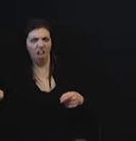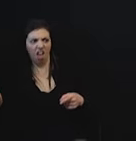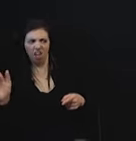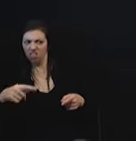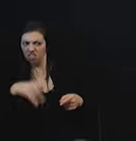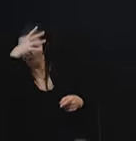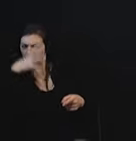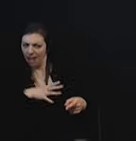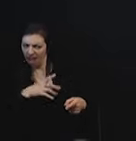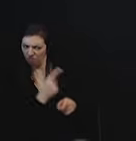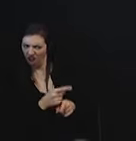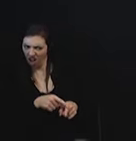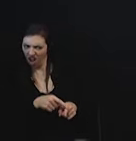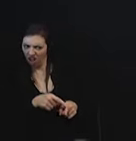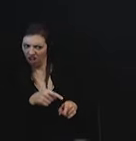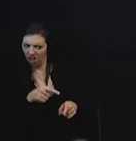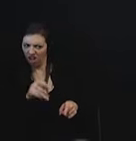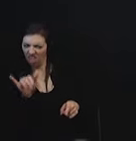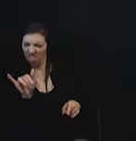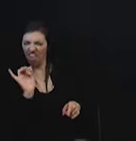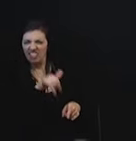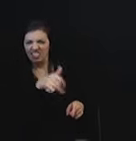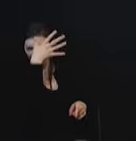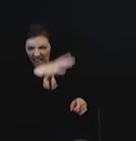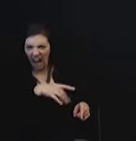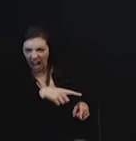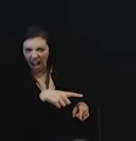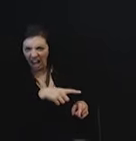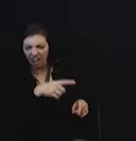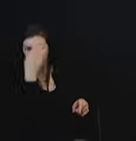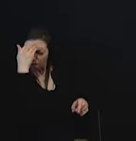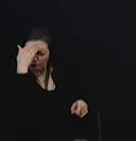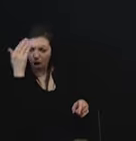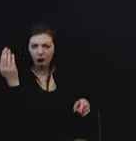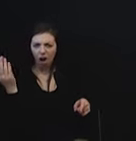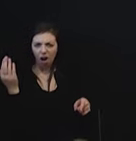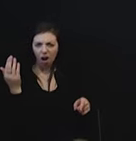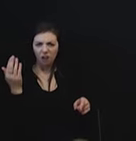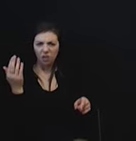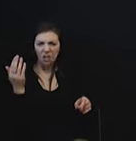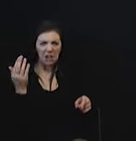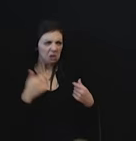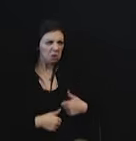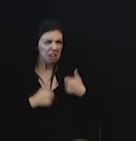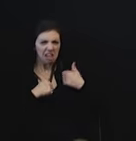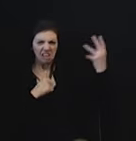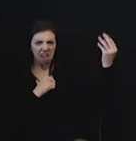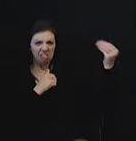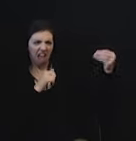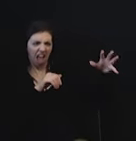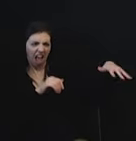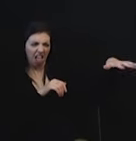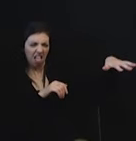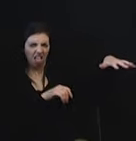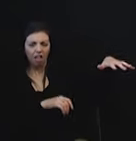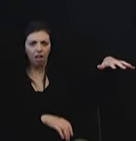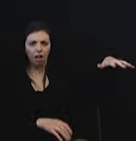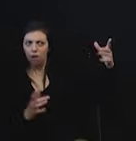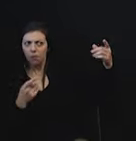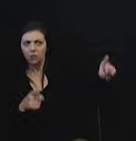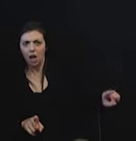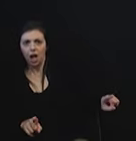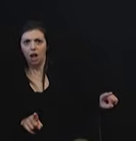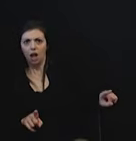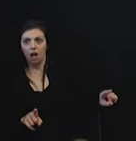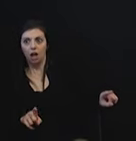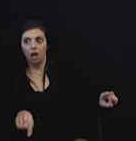isn't that guy? Hey, isn't that the man who was on the outskirts of the city? What is going on? And